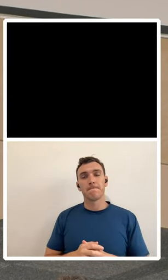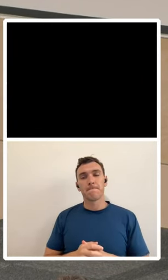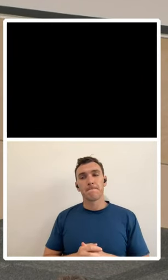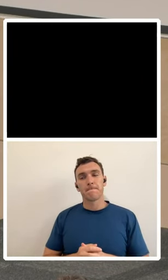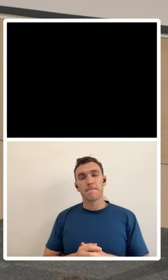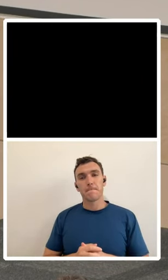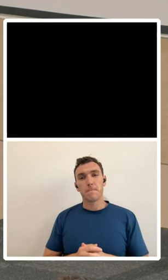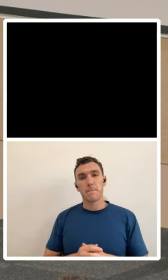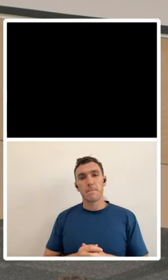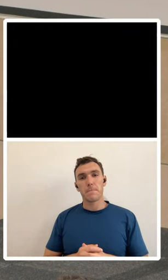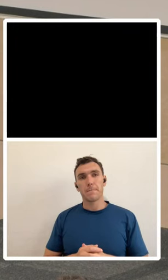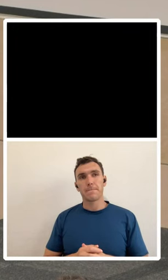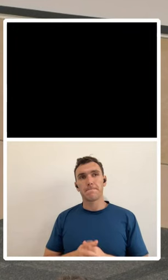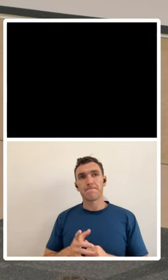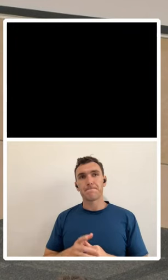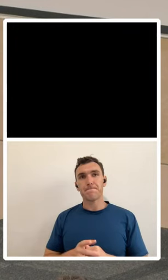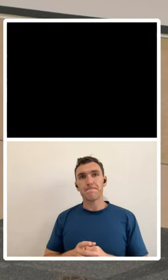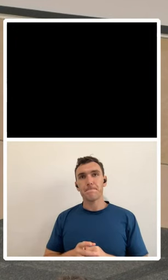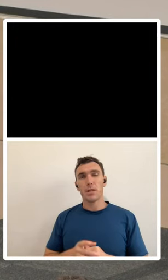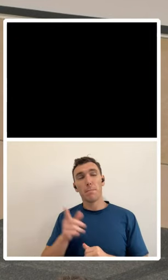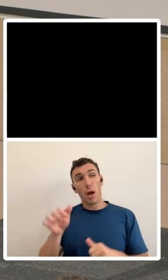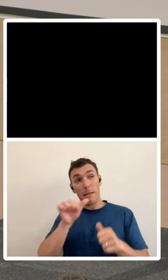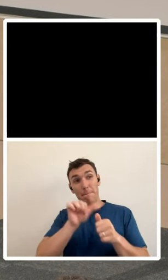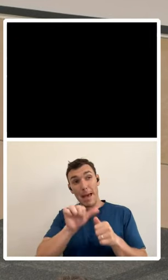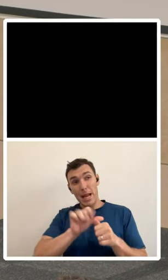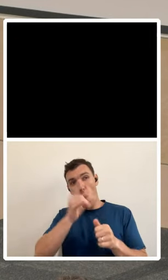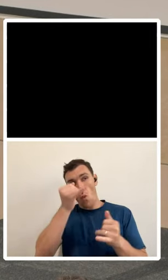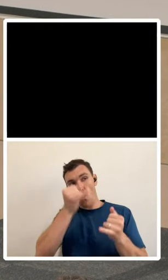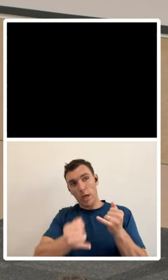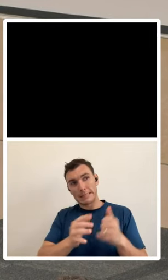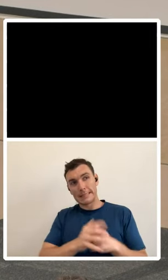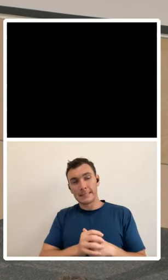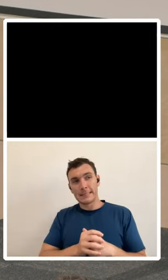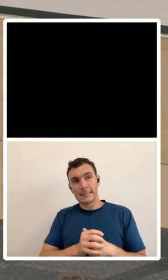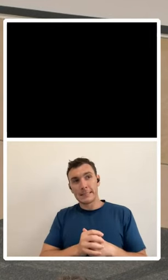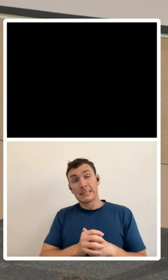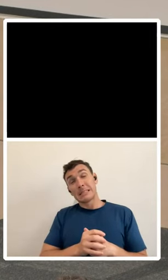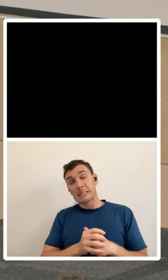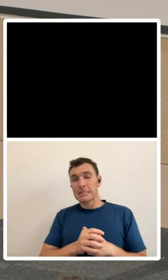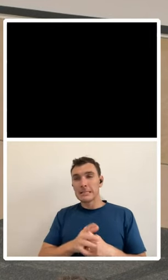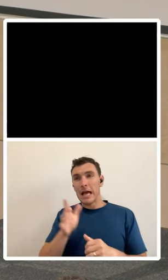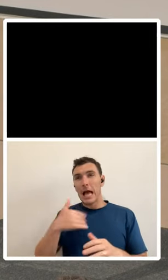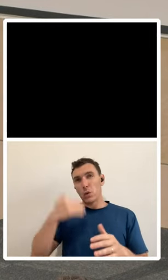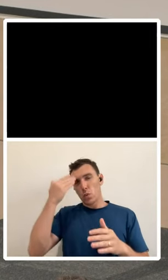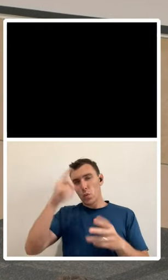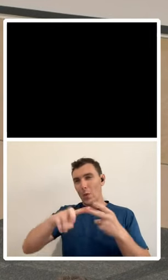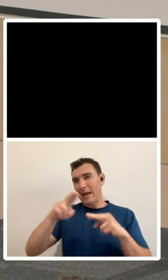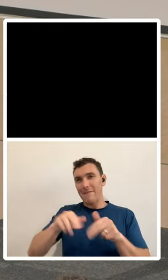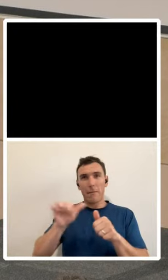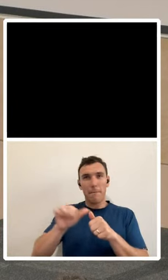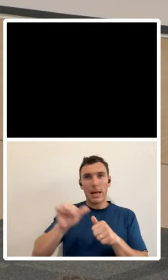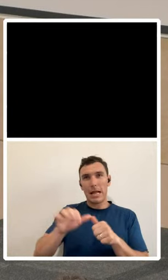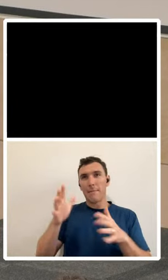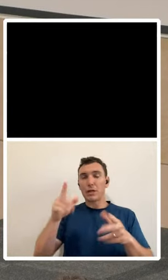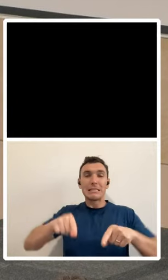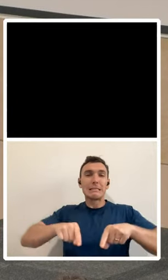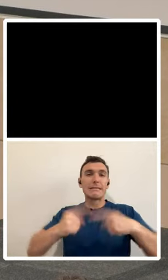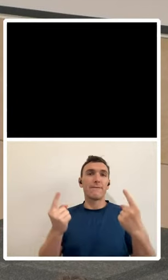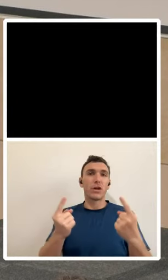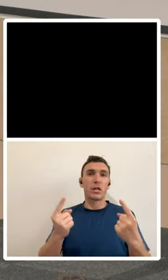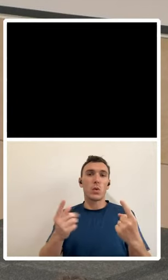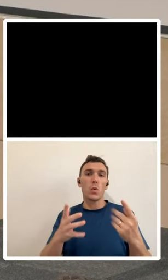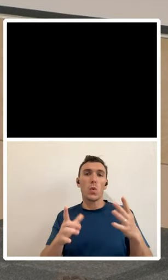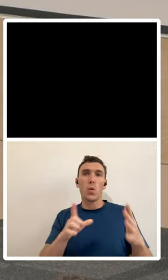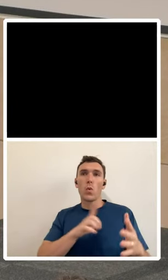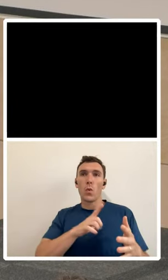working class. People can tell I'm working class, but you come here and you know, someone's from Singapore, they can't understand what you're saying. They've got no idea. They're just like, why have you got a rhino on your hoodie? You know